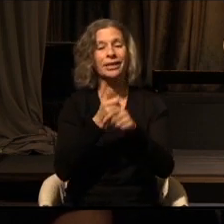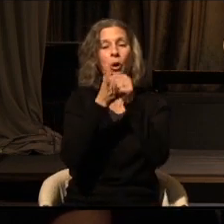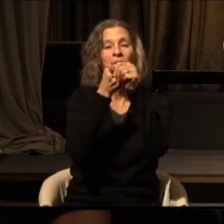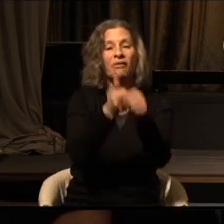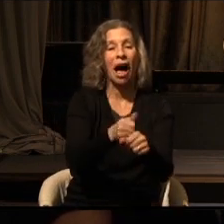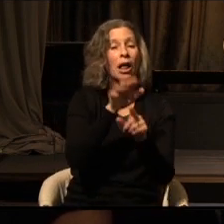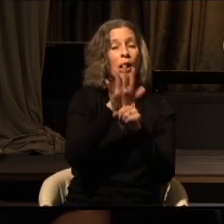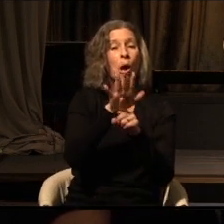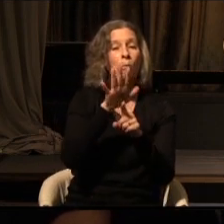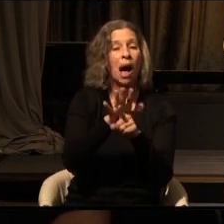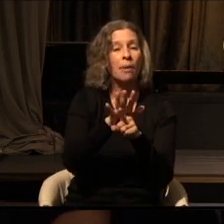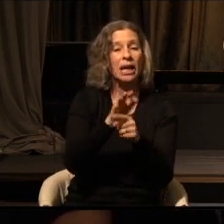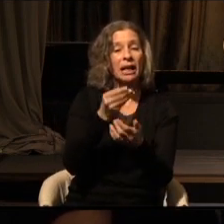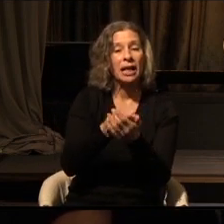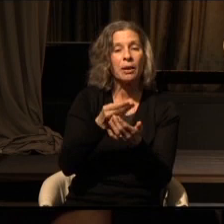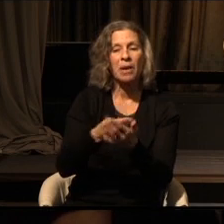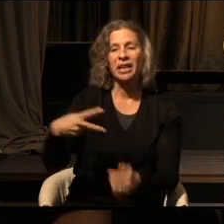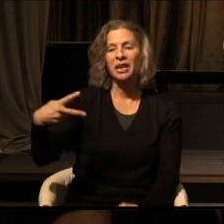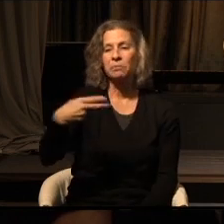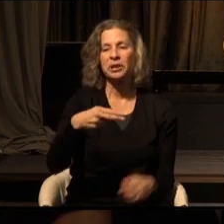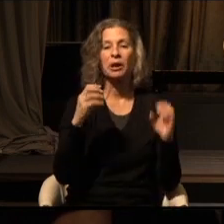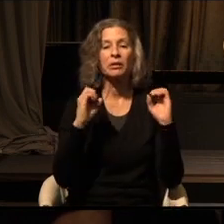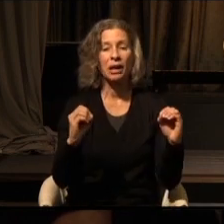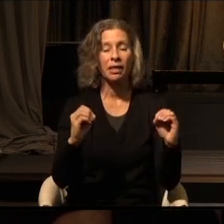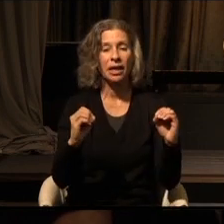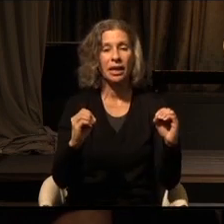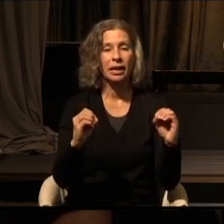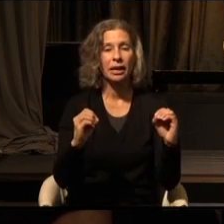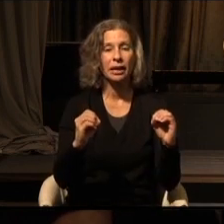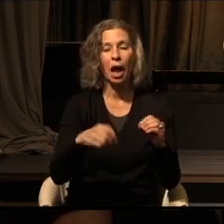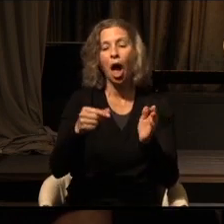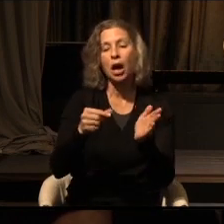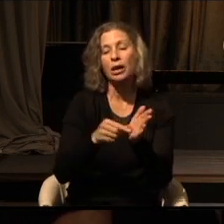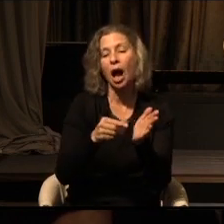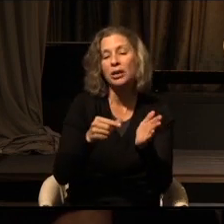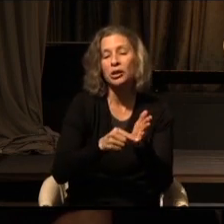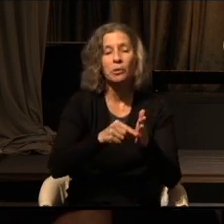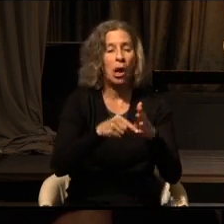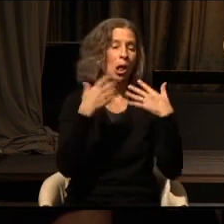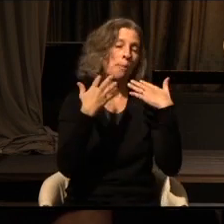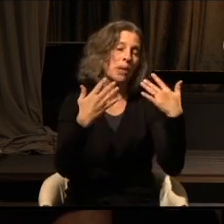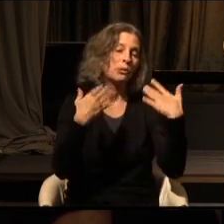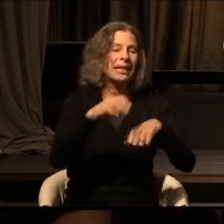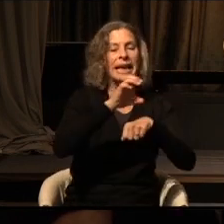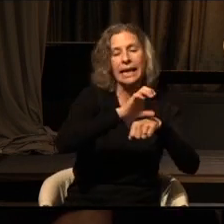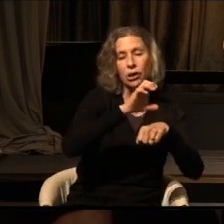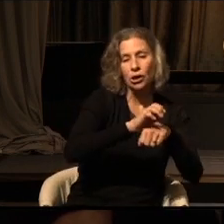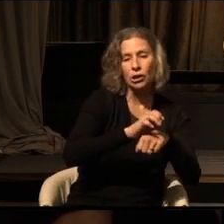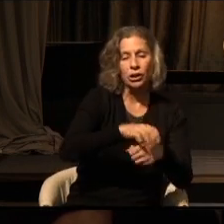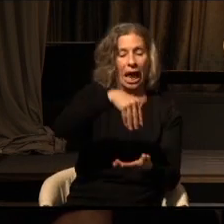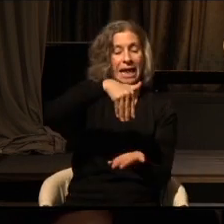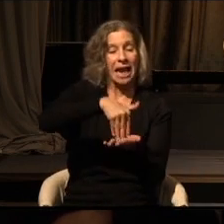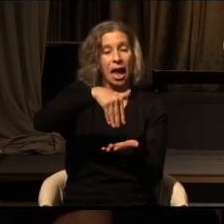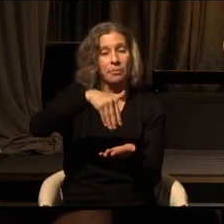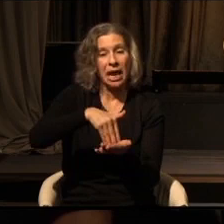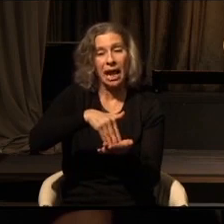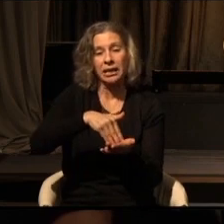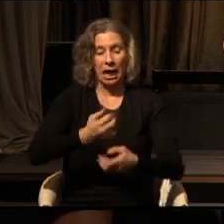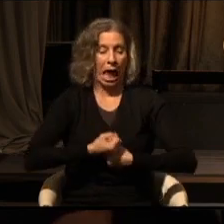funded. Consider, for example, gospel music, tap dance, spoken word, and the countless others.